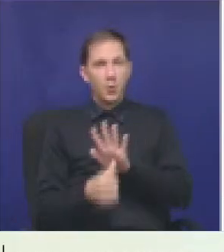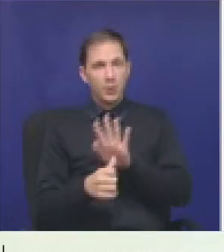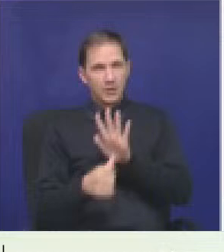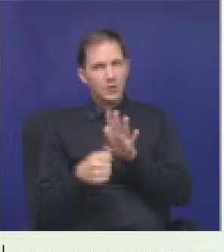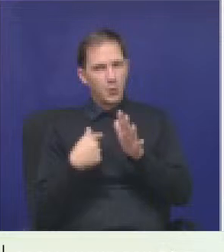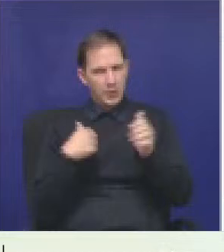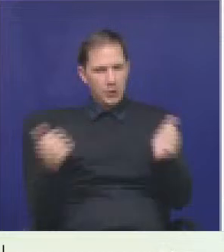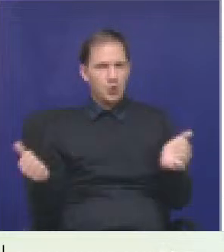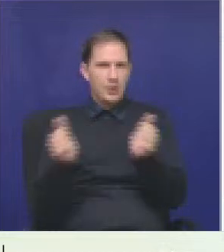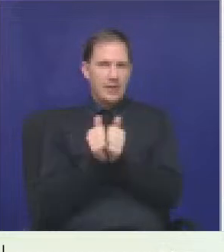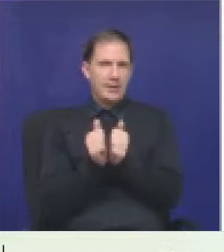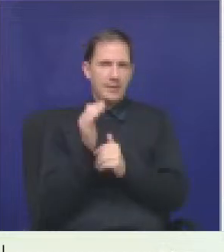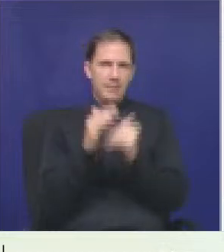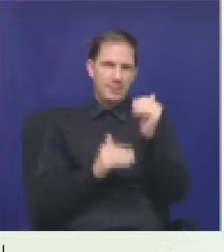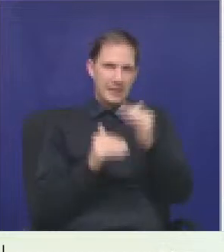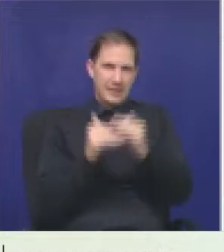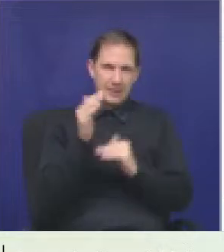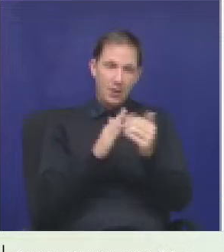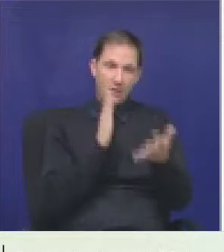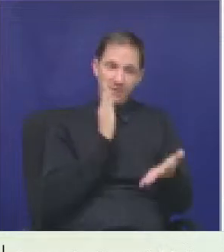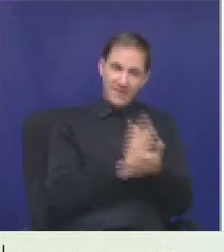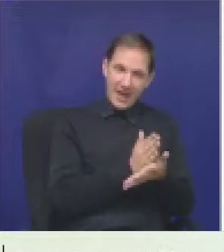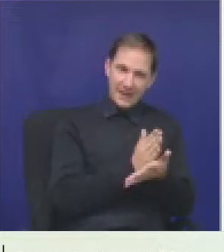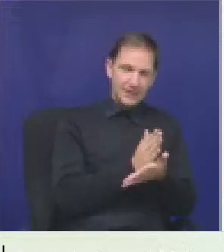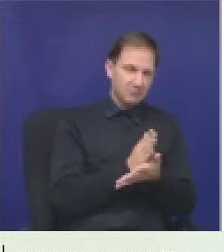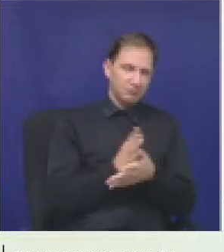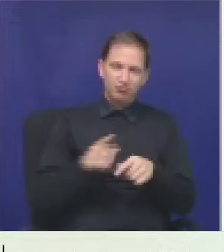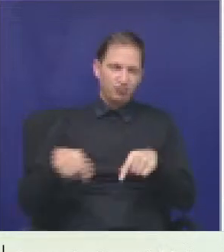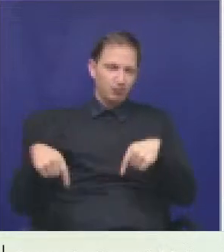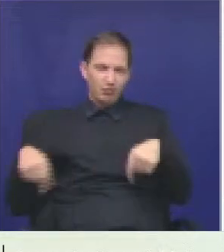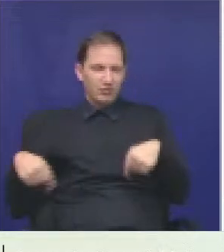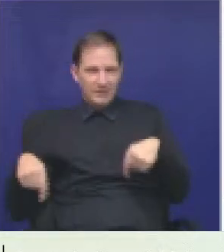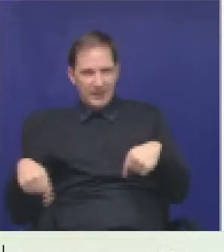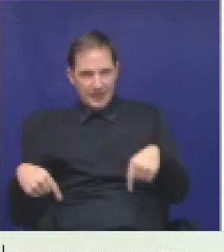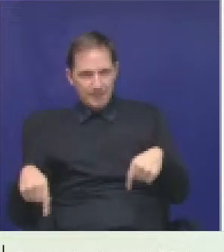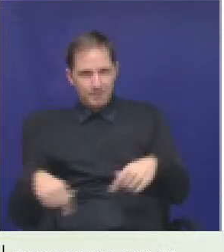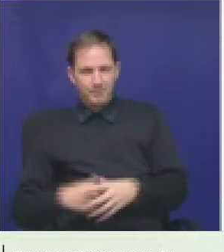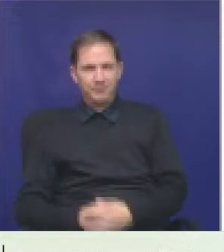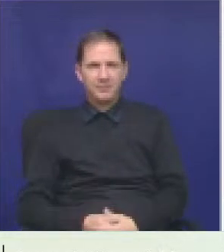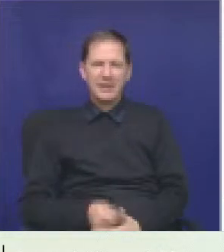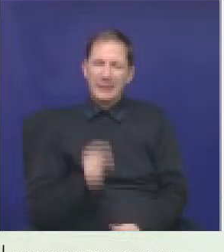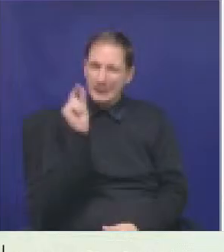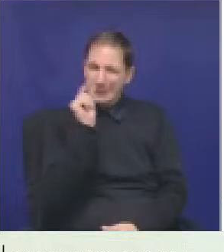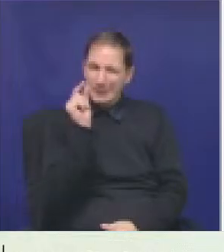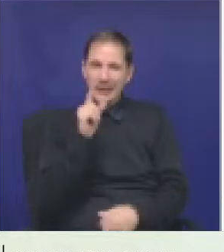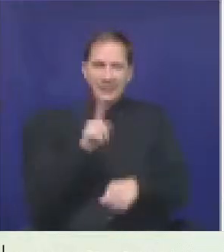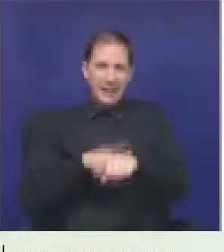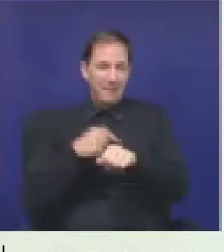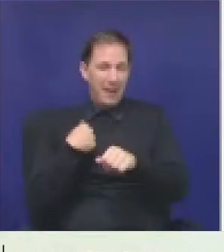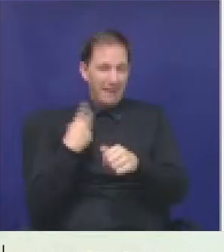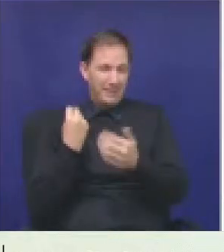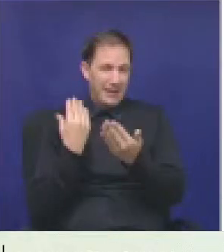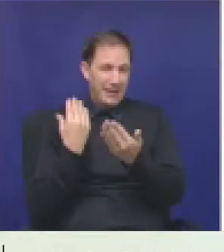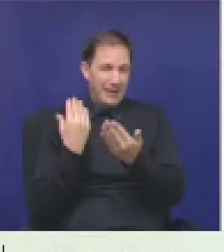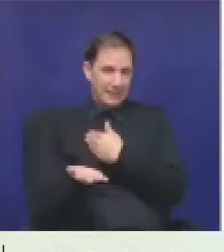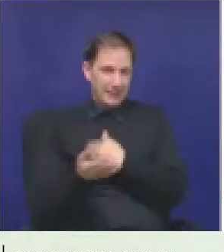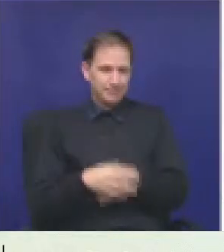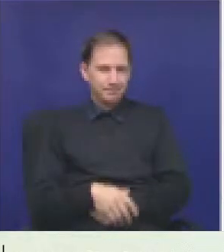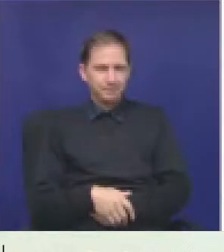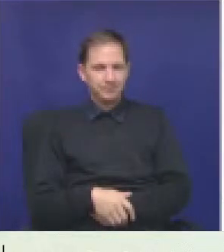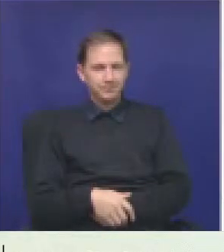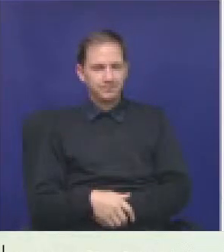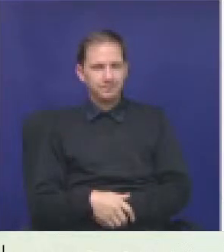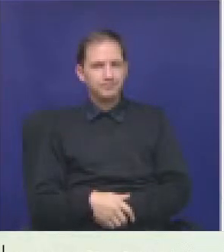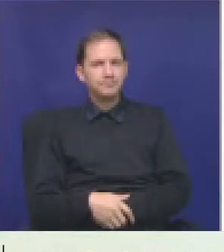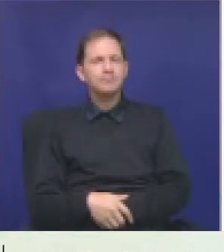keep building South Africa on facts, not fear. Now, with the remaining time that I have, let us also address the fact